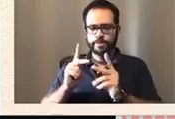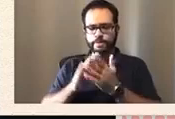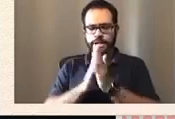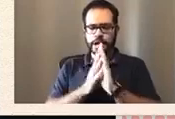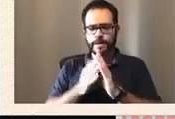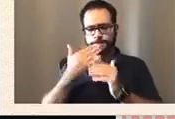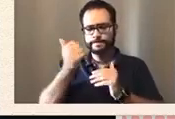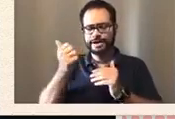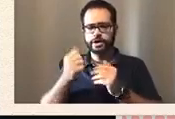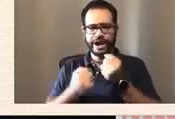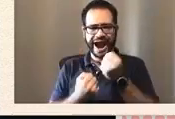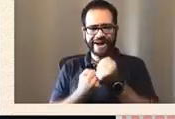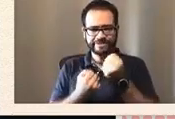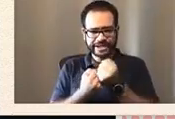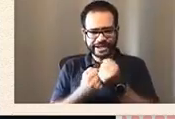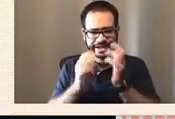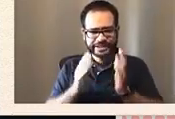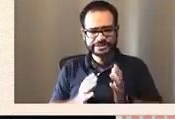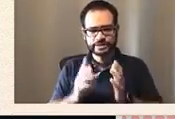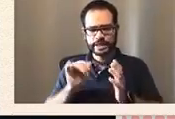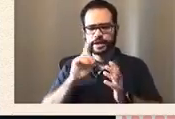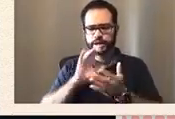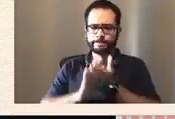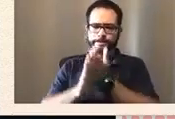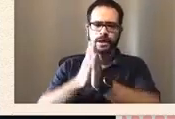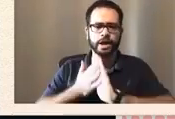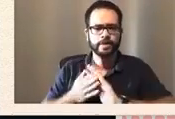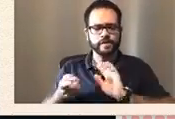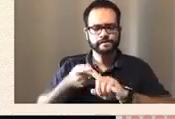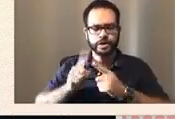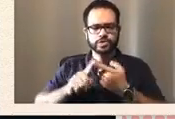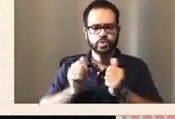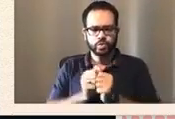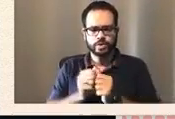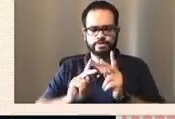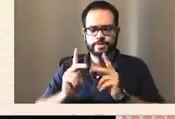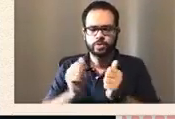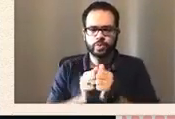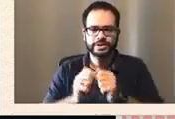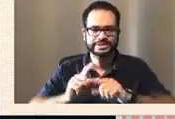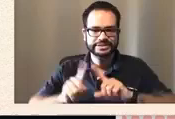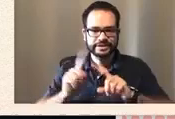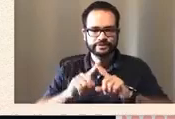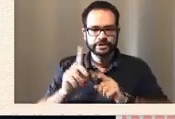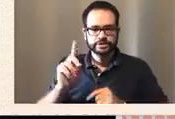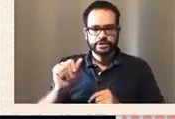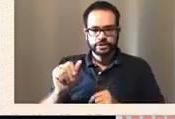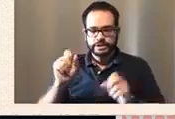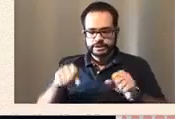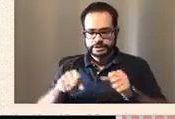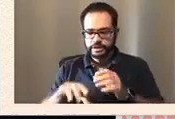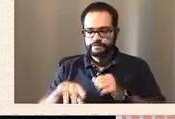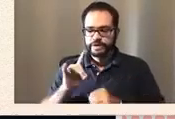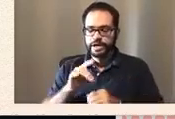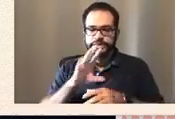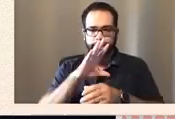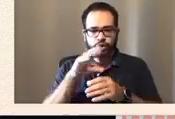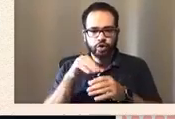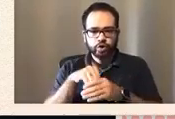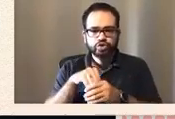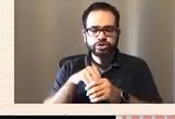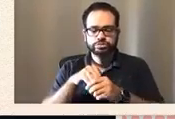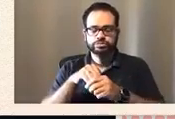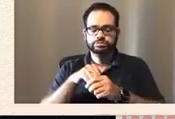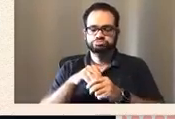friends with people with different disabilities. It can help us find inclusion amongst a